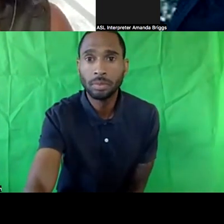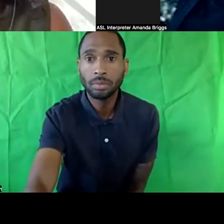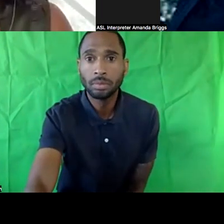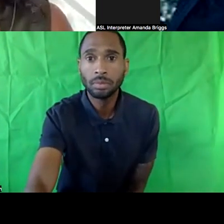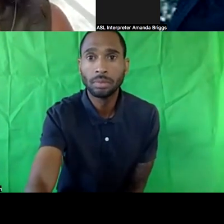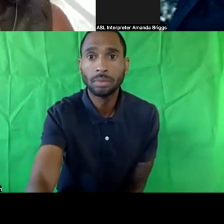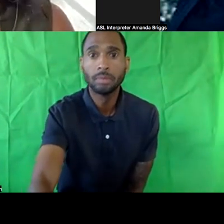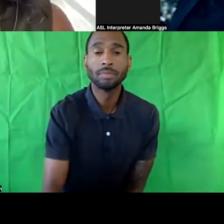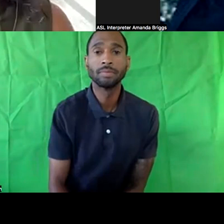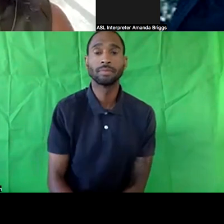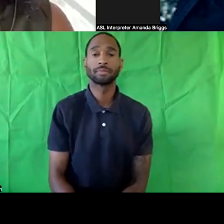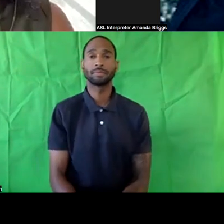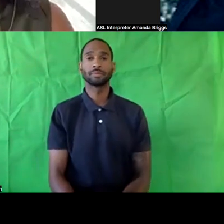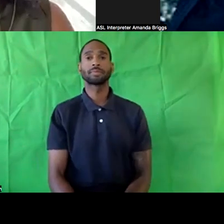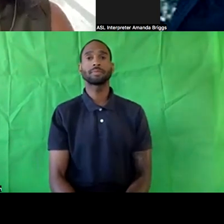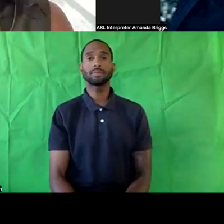Okay.